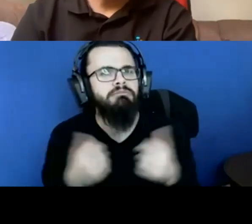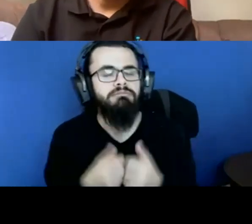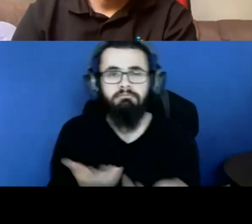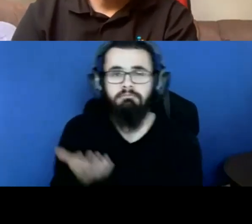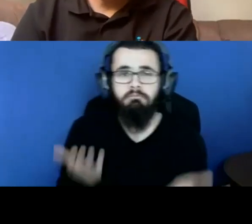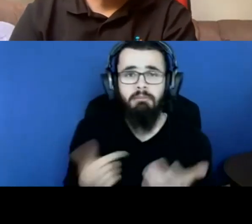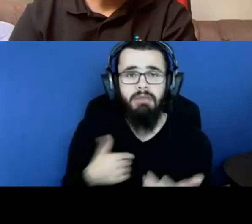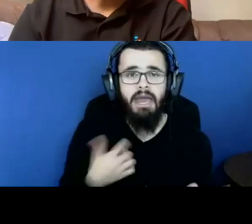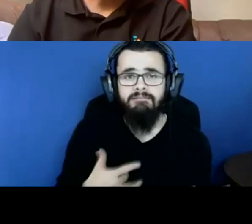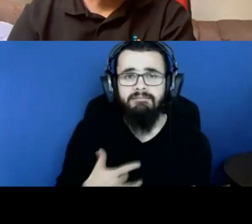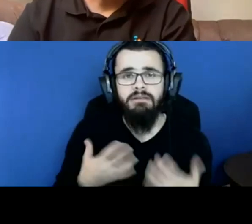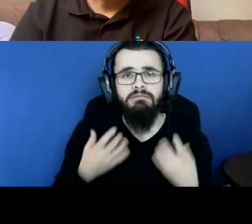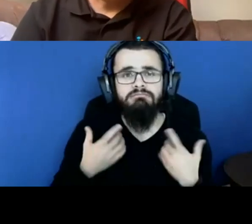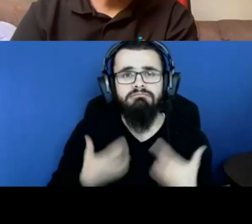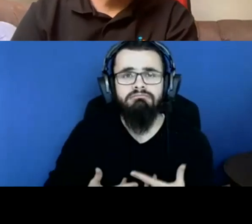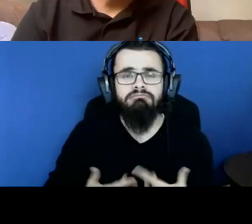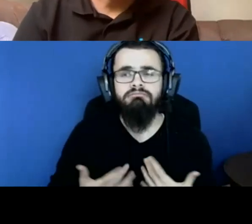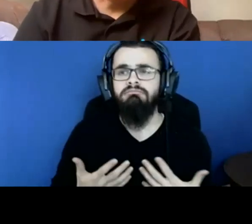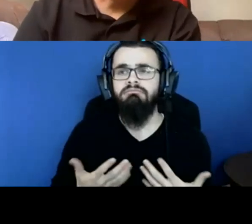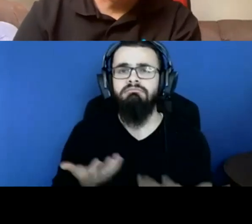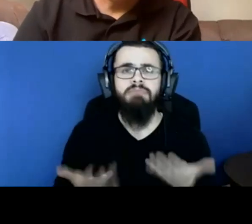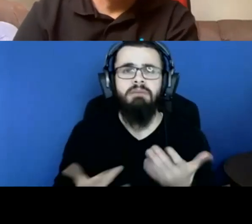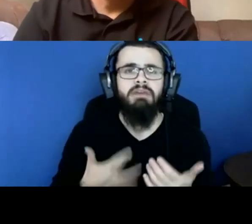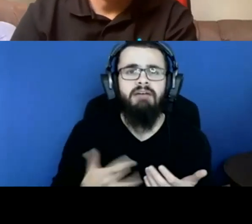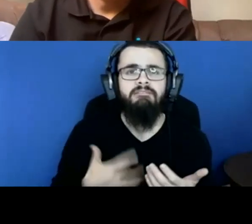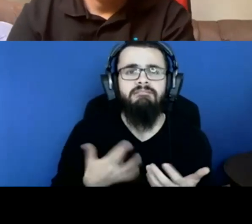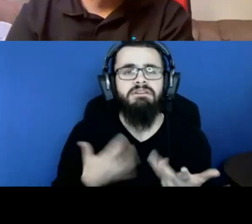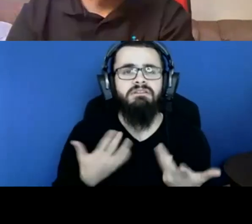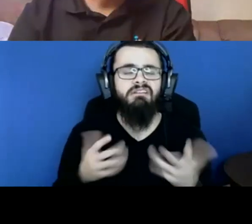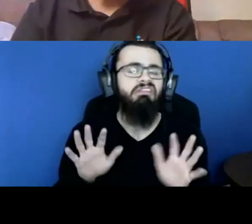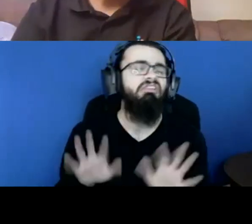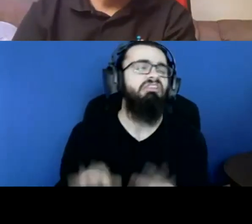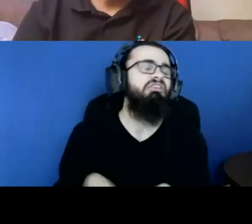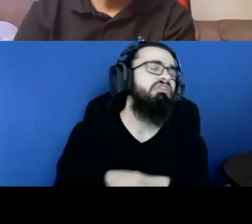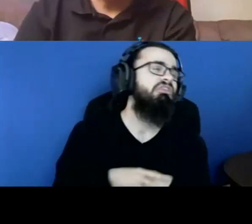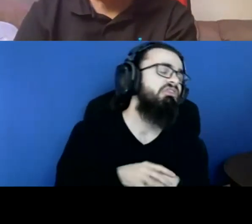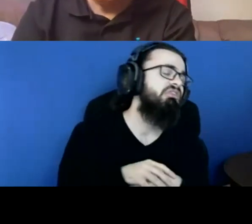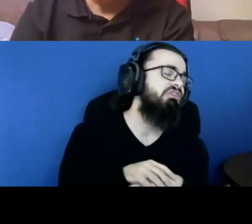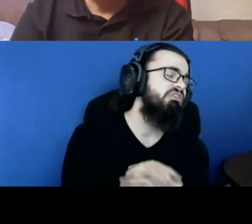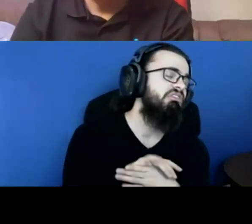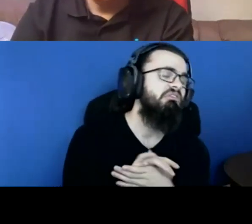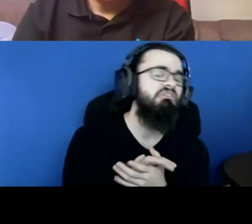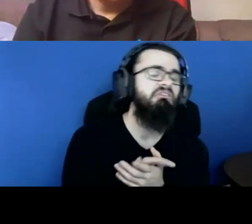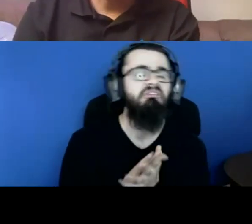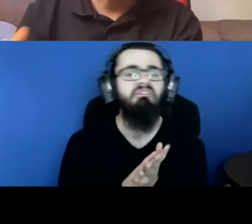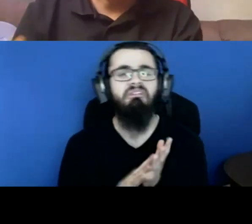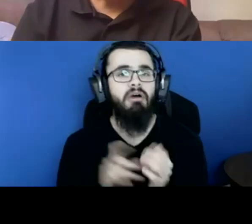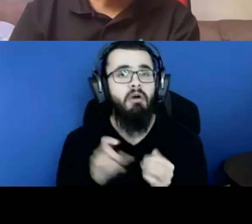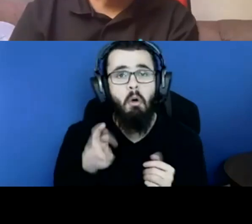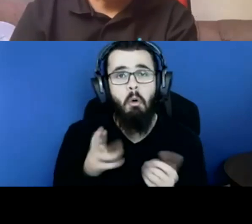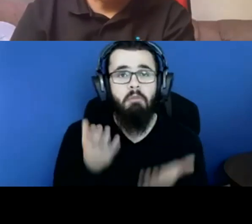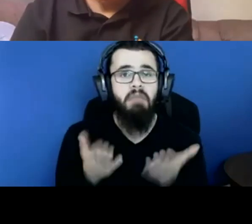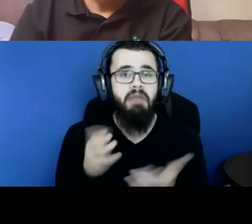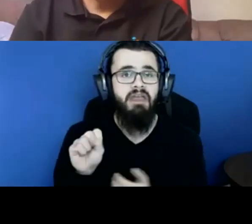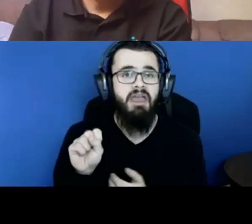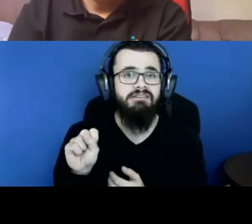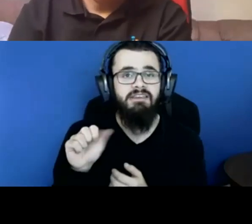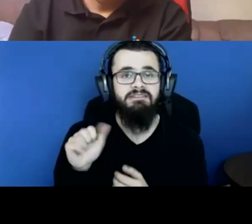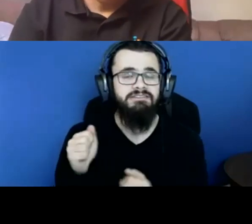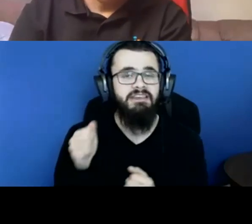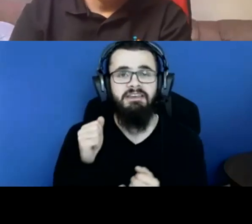idea. Hey, I call Chris and check in on him. Well, just come over and check on me. And so that's a great